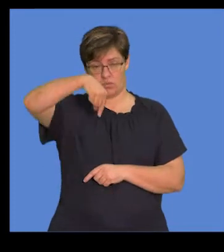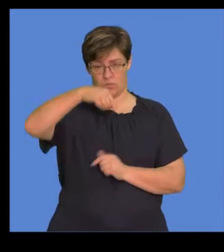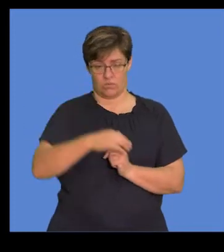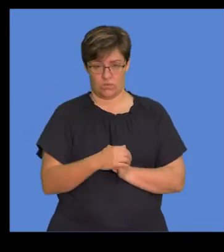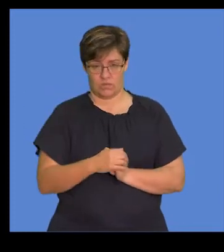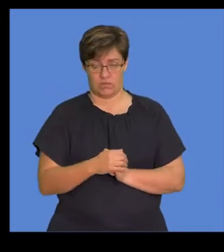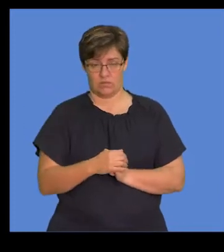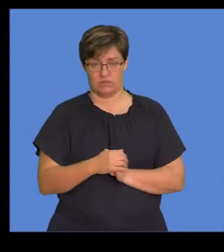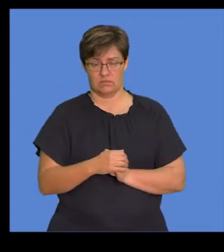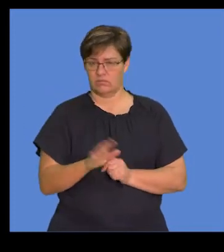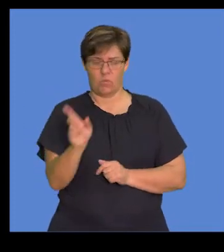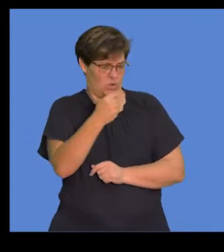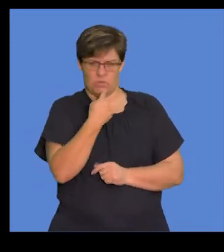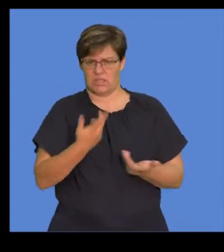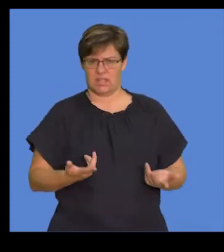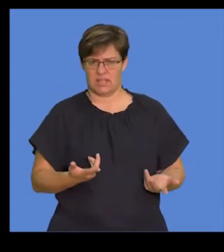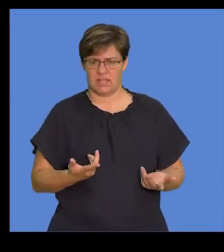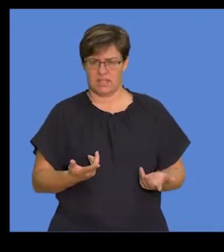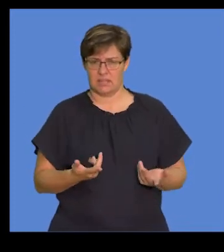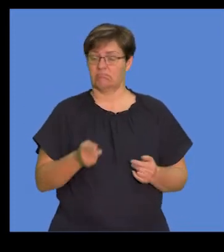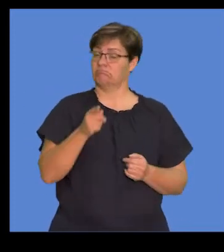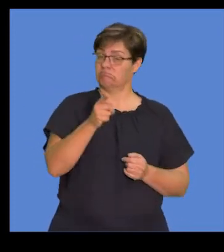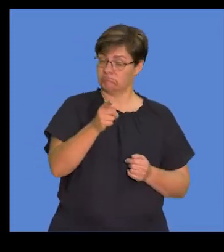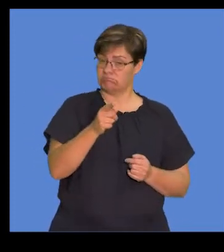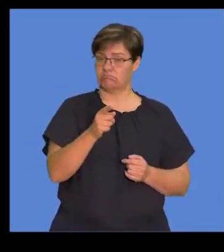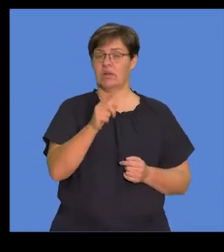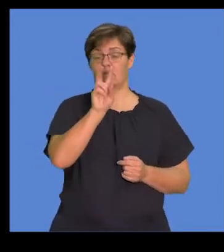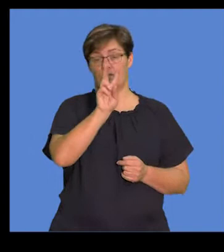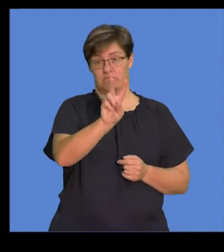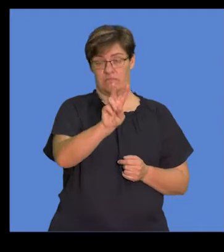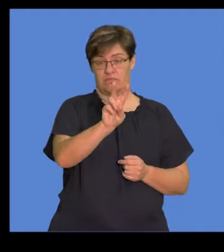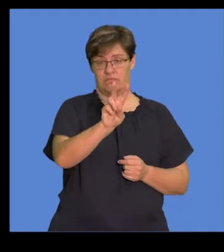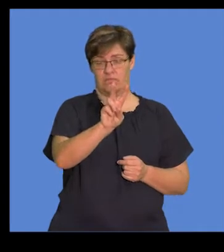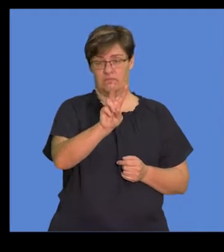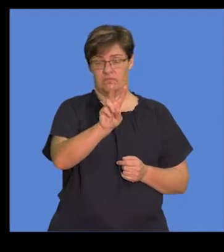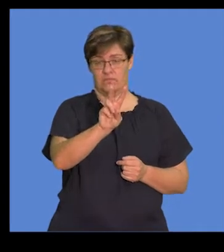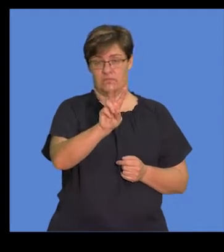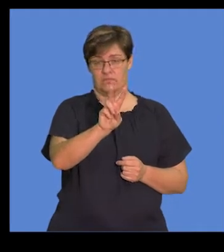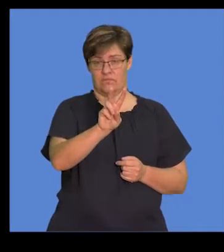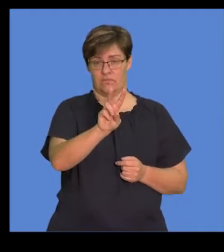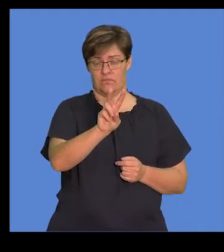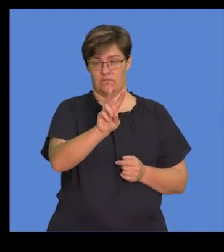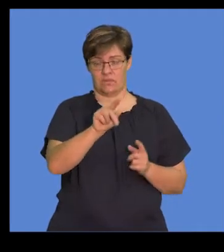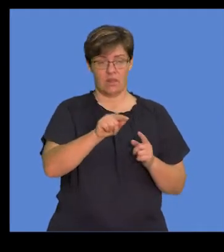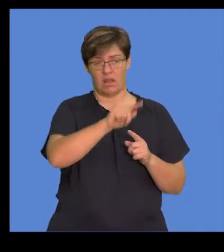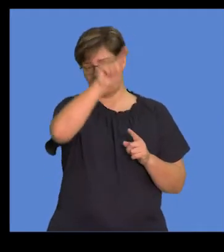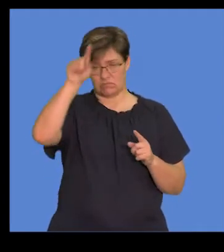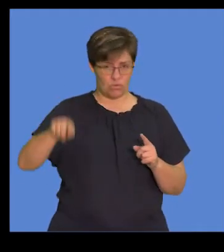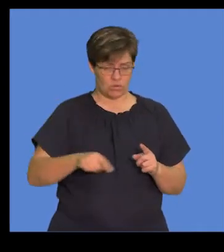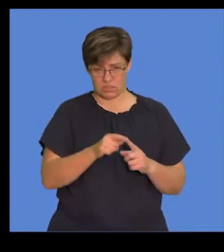W over Q. So this is actually, what are we saying? We are saying that voltage